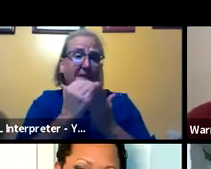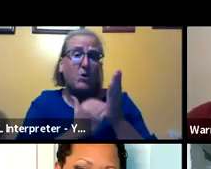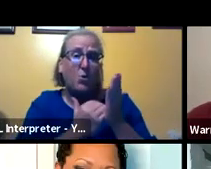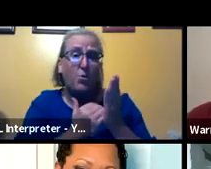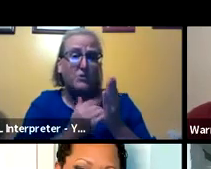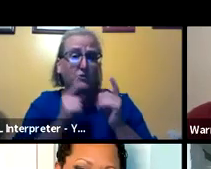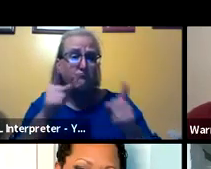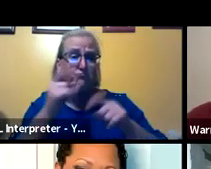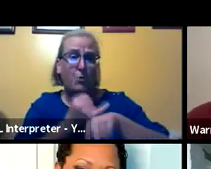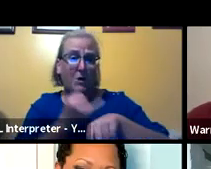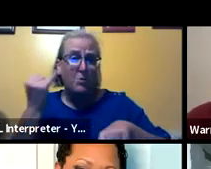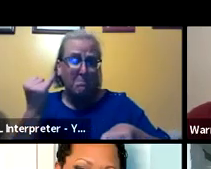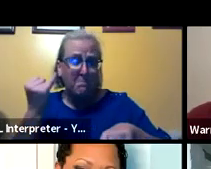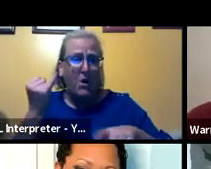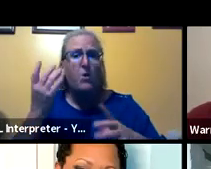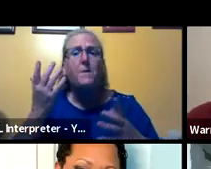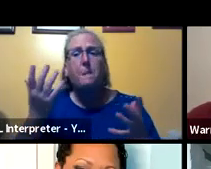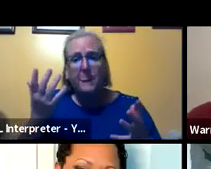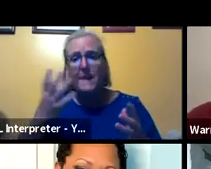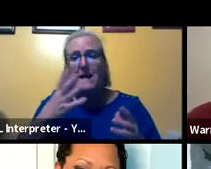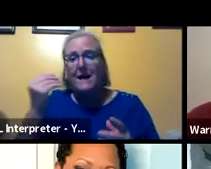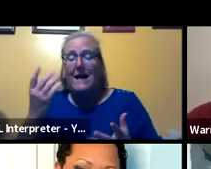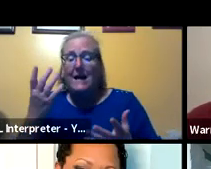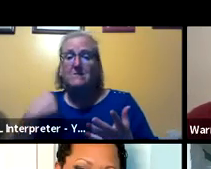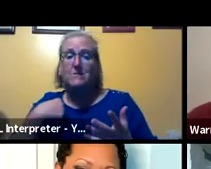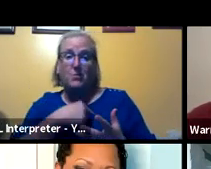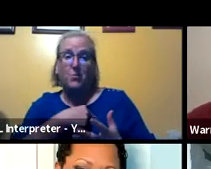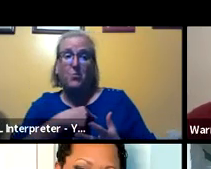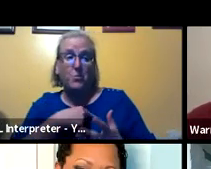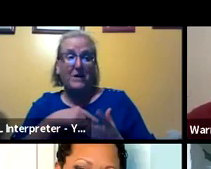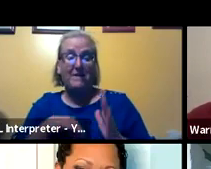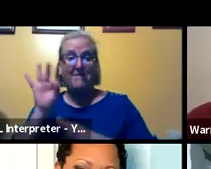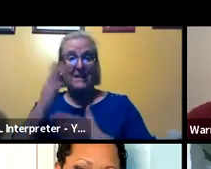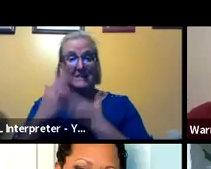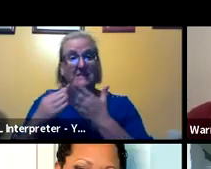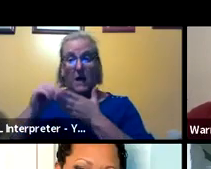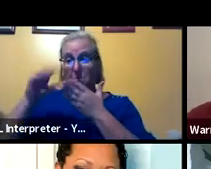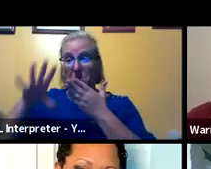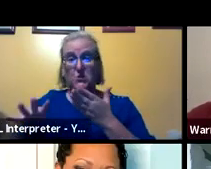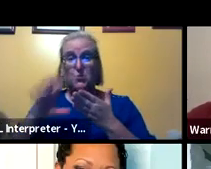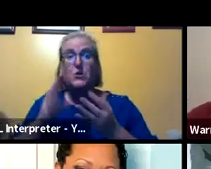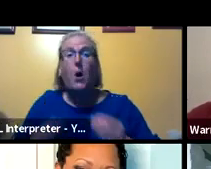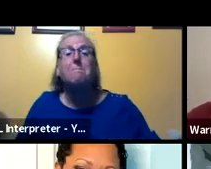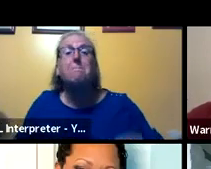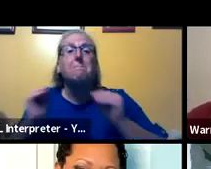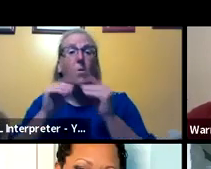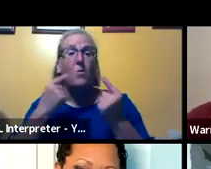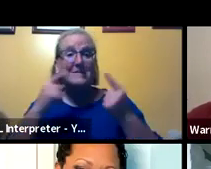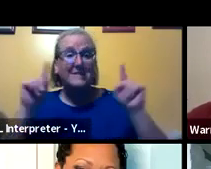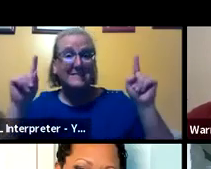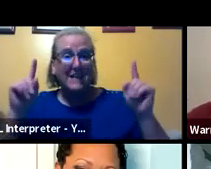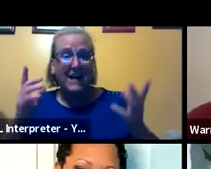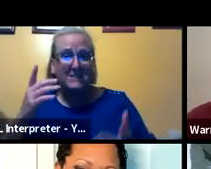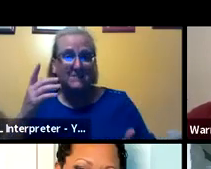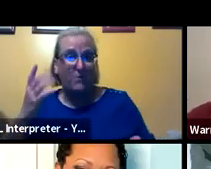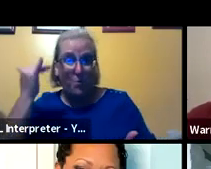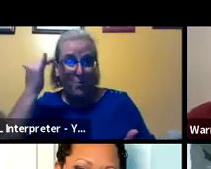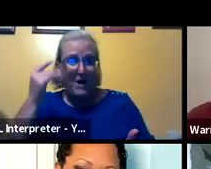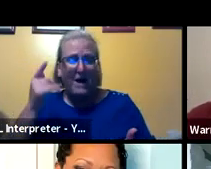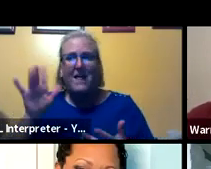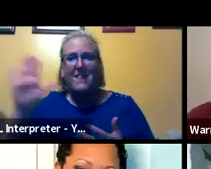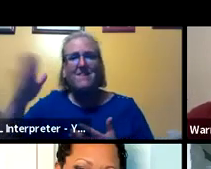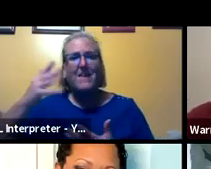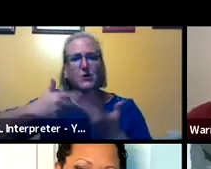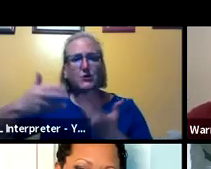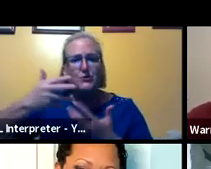in a remote option, and actually we found that some of those students can be even more successful because some of the social issues